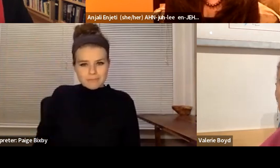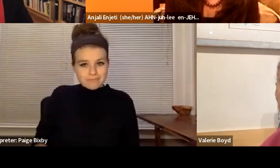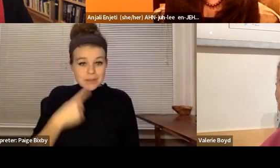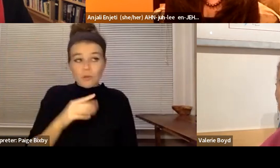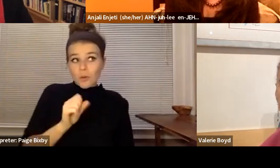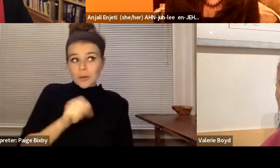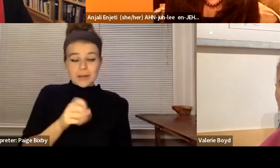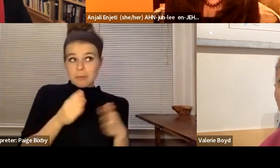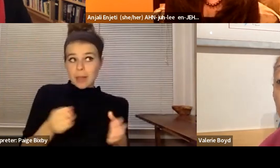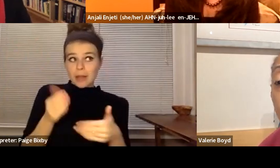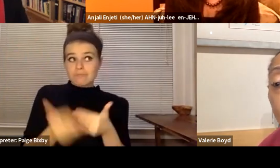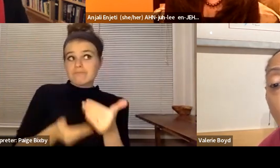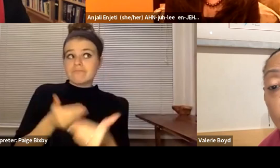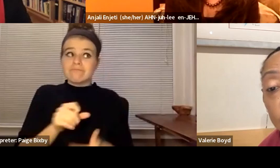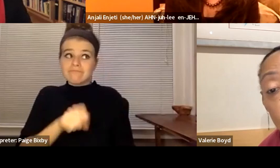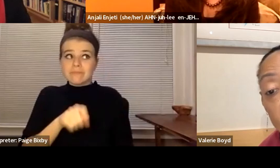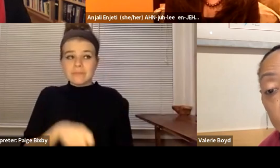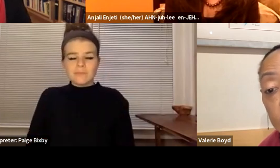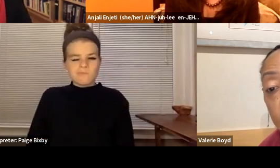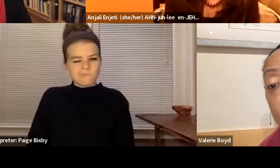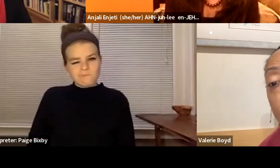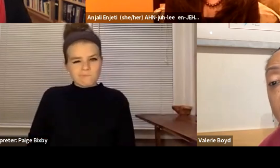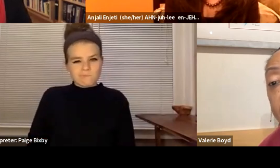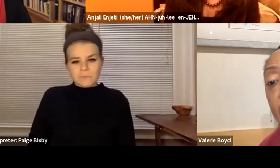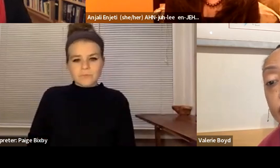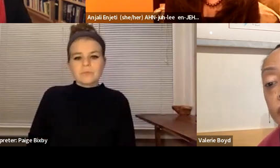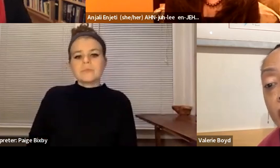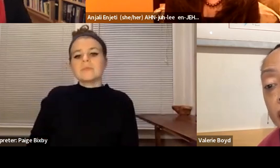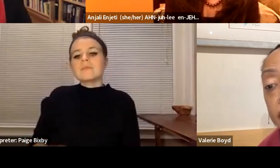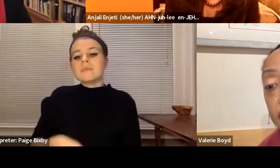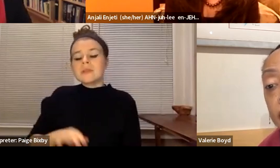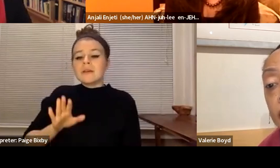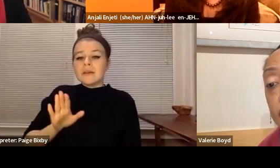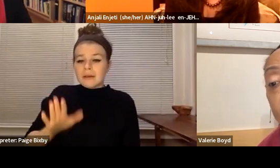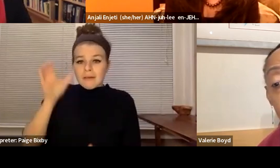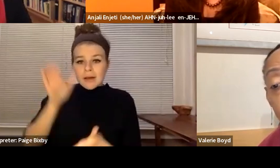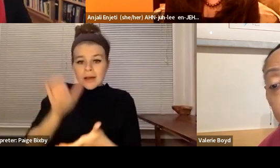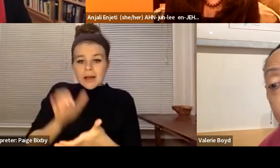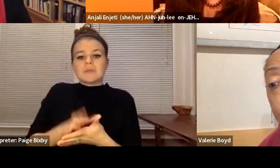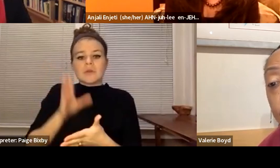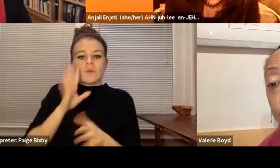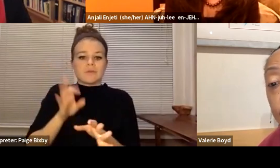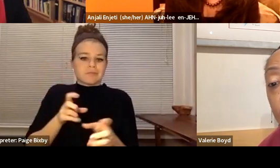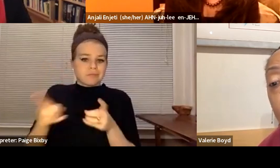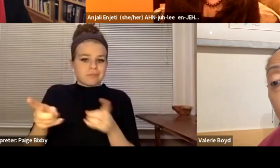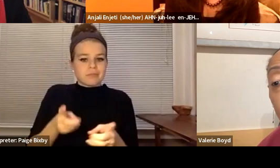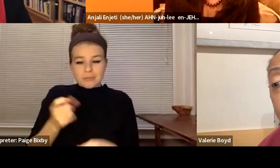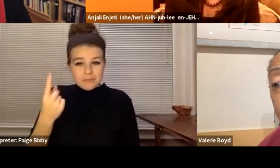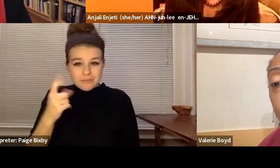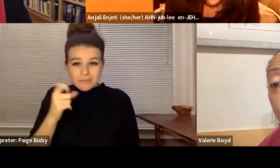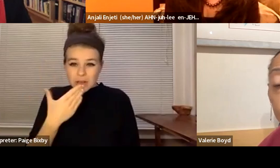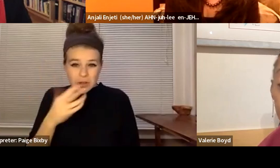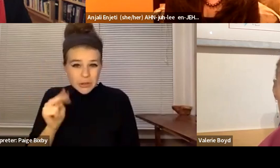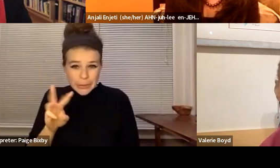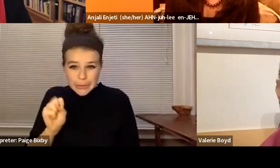along. Uzan Palsy's husband is to direct, not Uzan. This is not good news. He